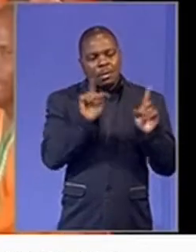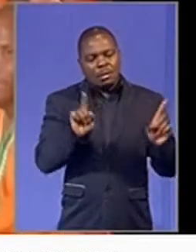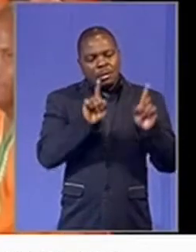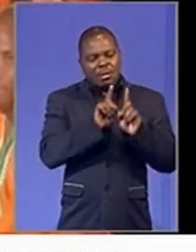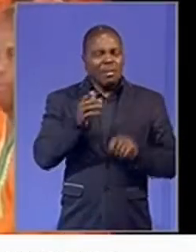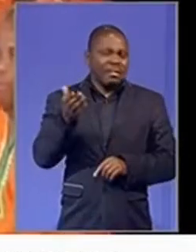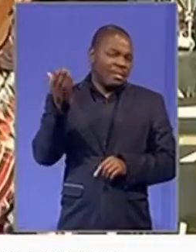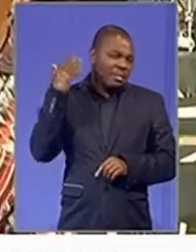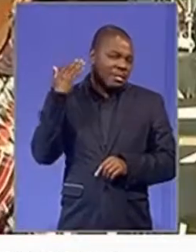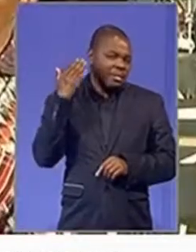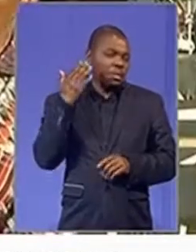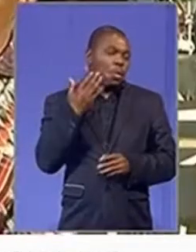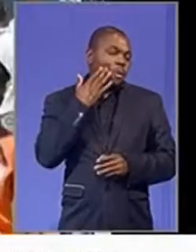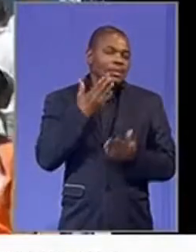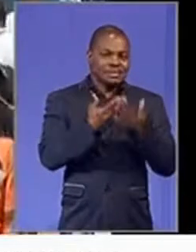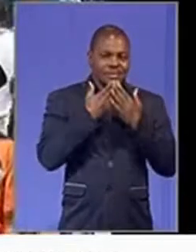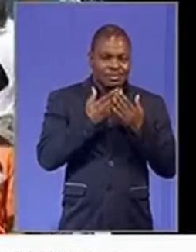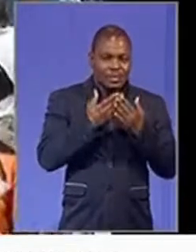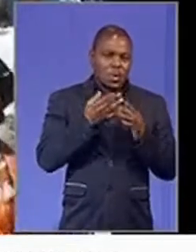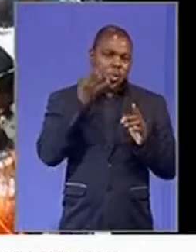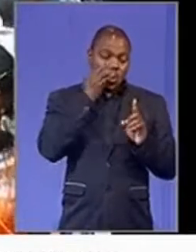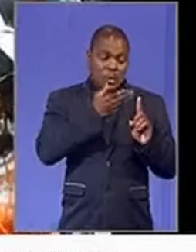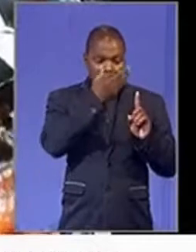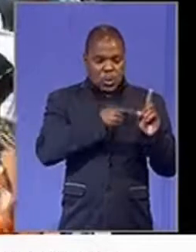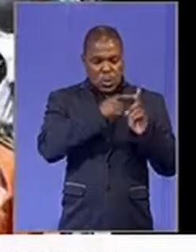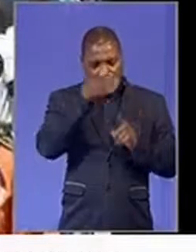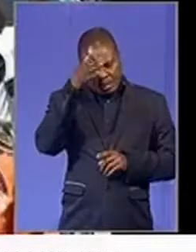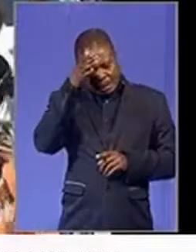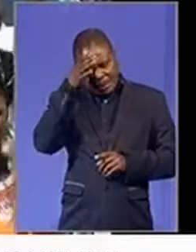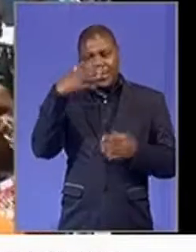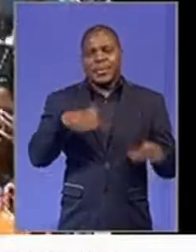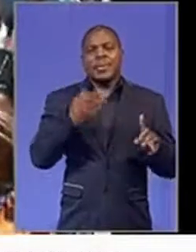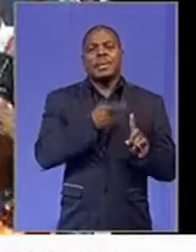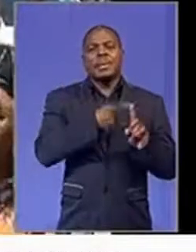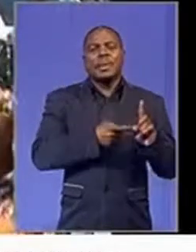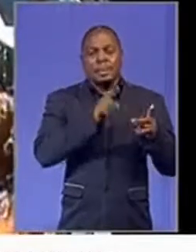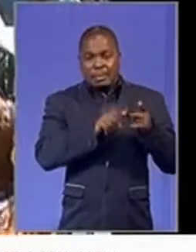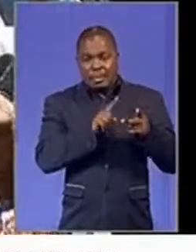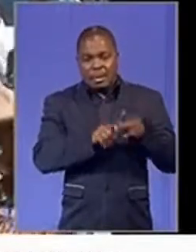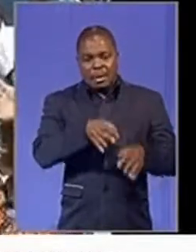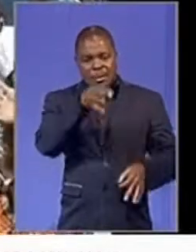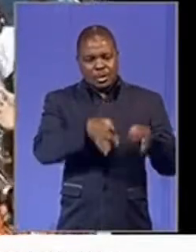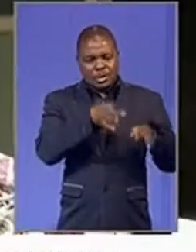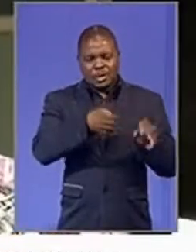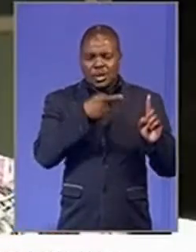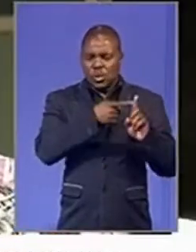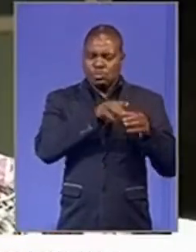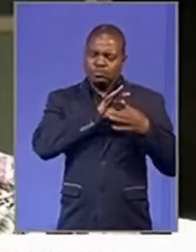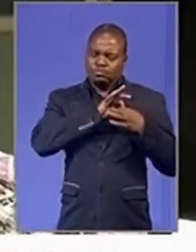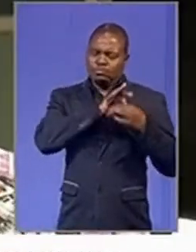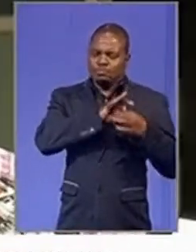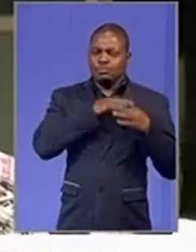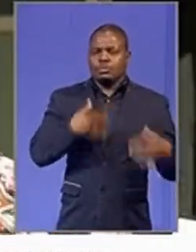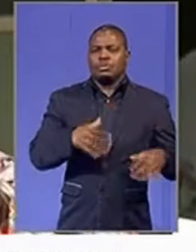ha e sa le moithuti, se boletse ha Magwaza Msibi a ne a le bohlale haholo, mme dipolotiki di ne di le haufinyana haholo le pelo ya